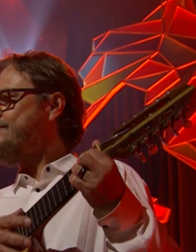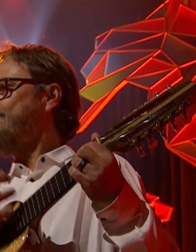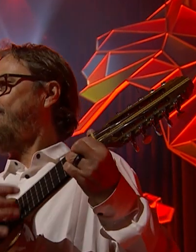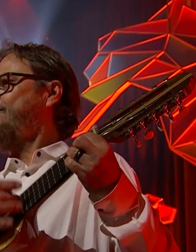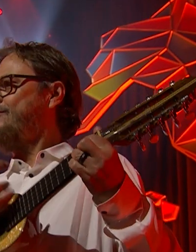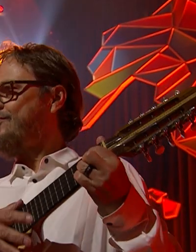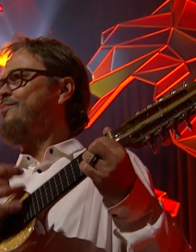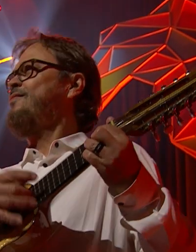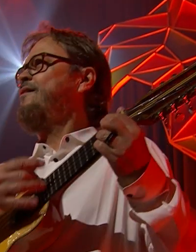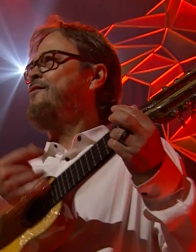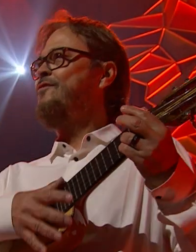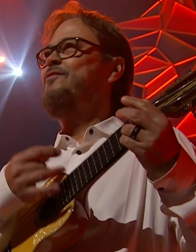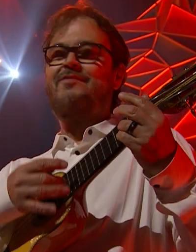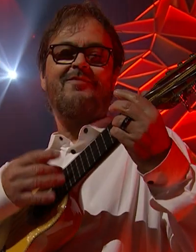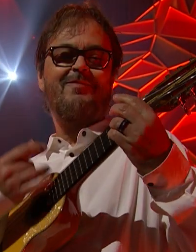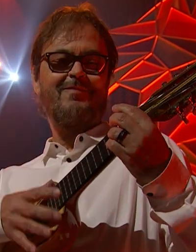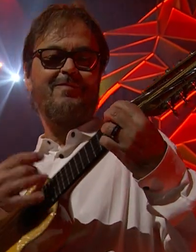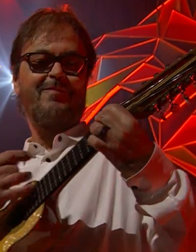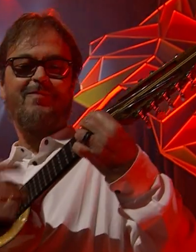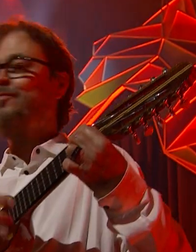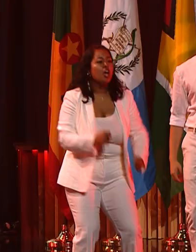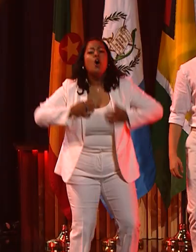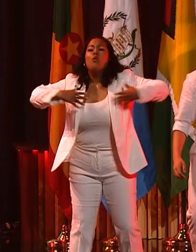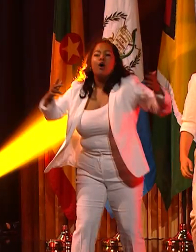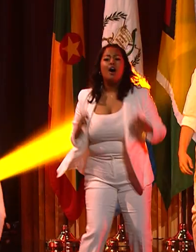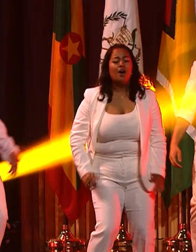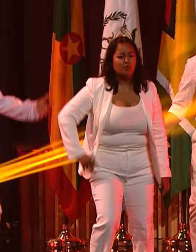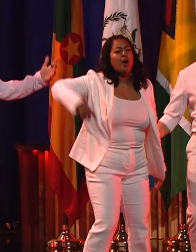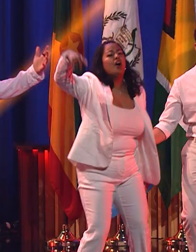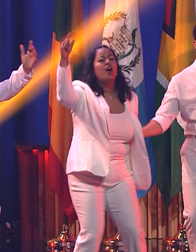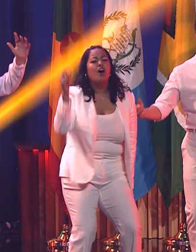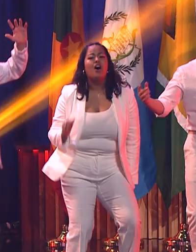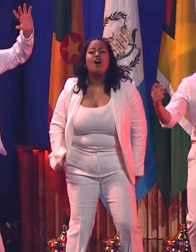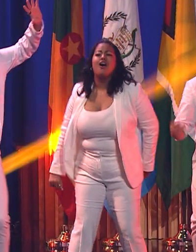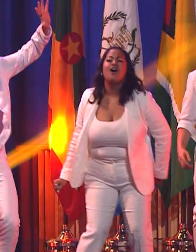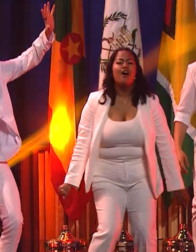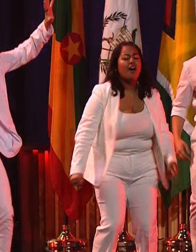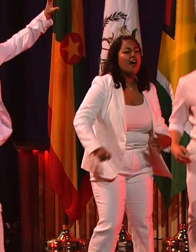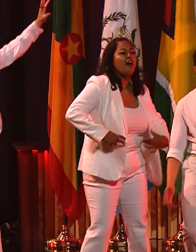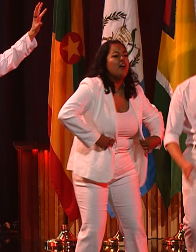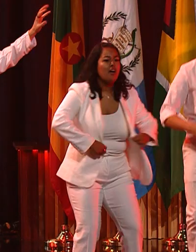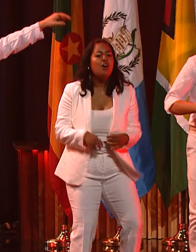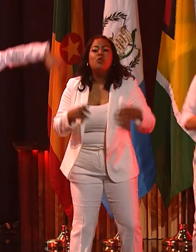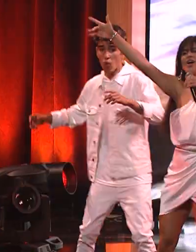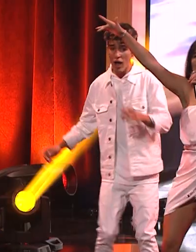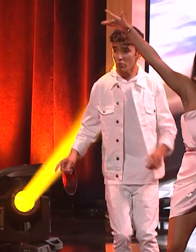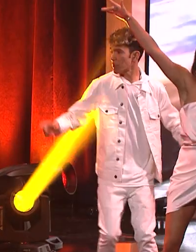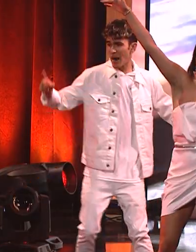Bye.